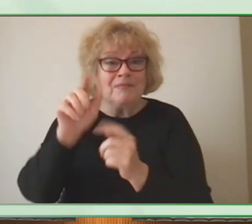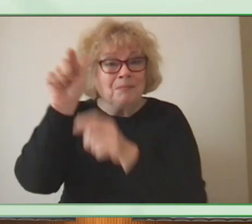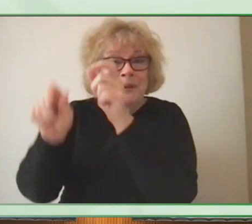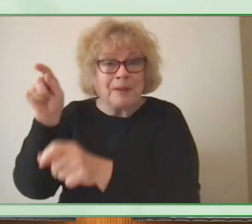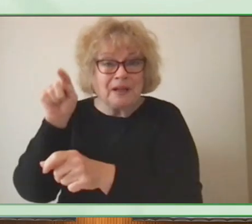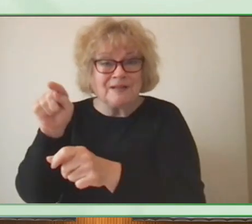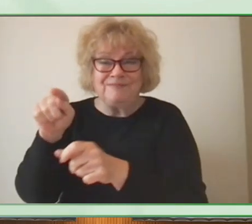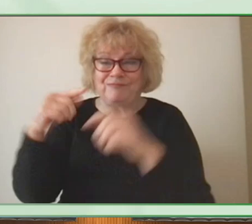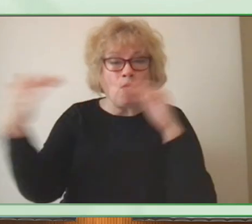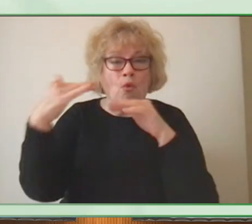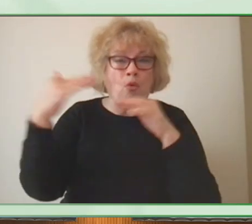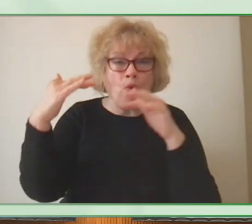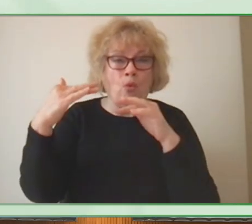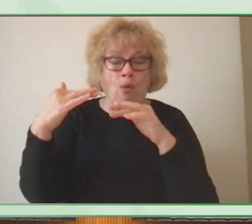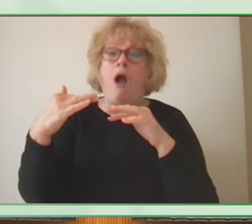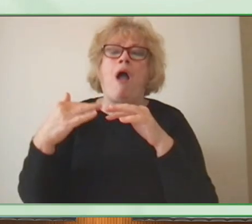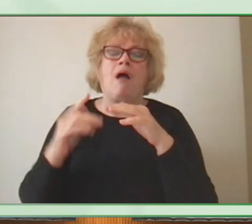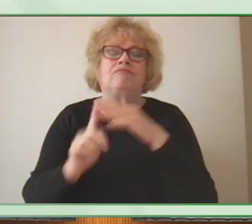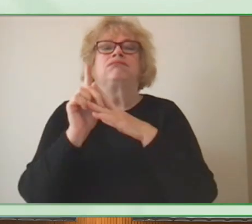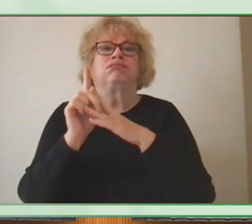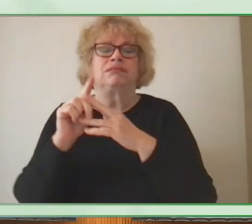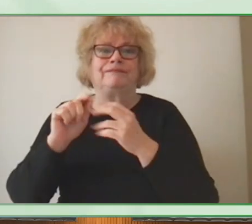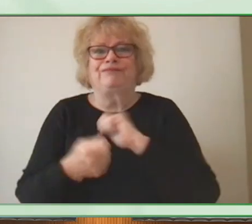support services and in humanitarian